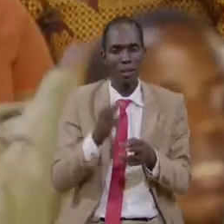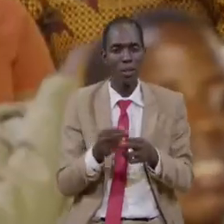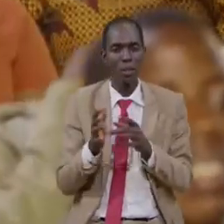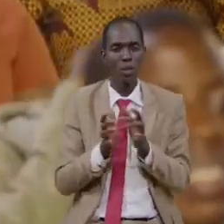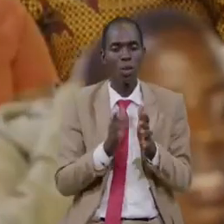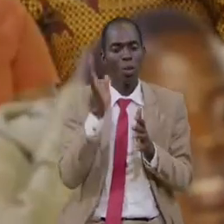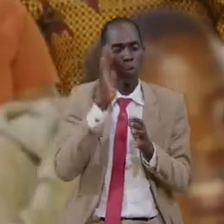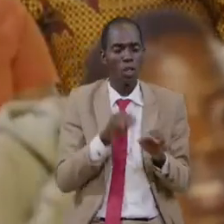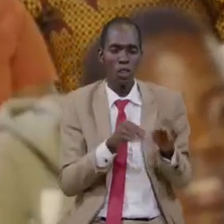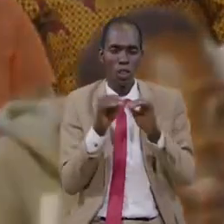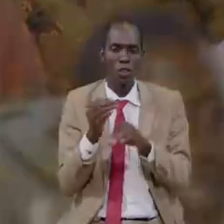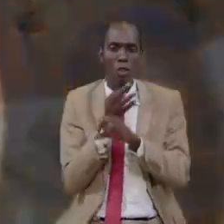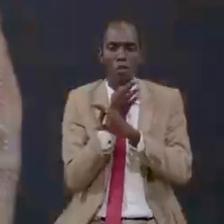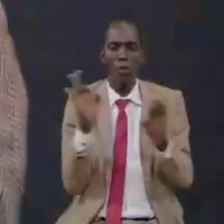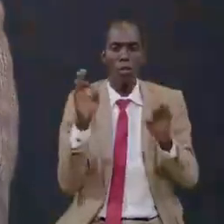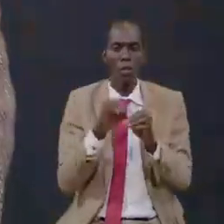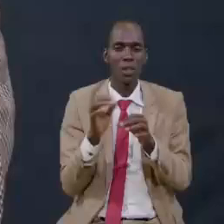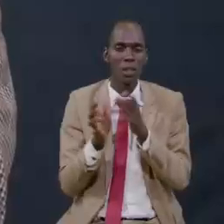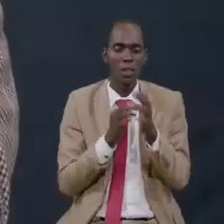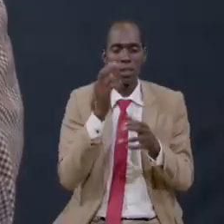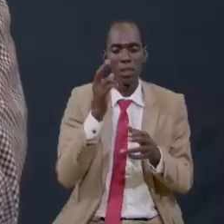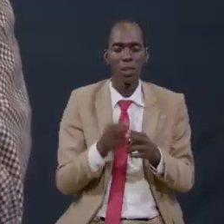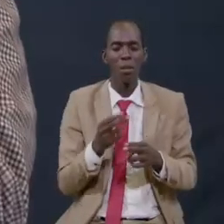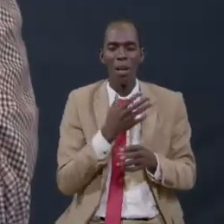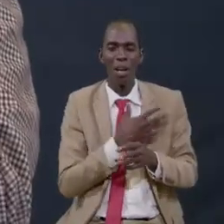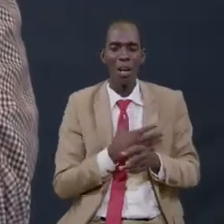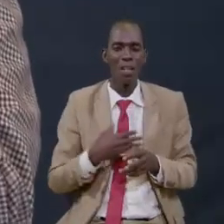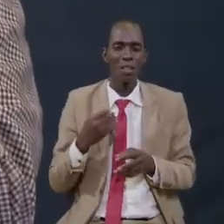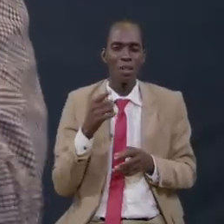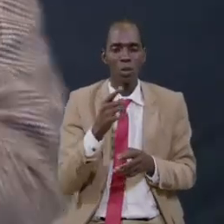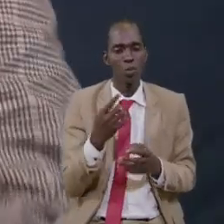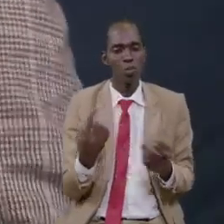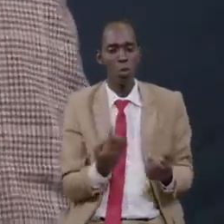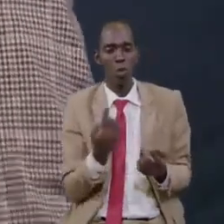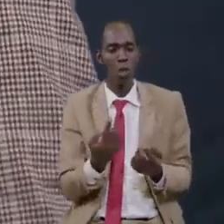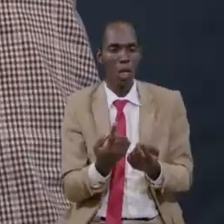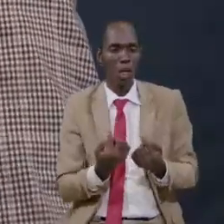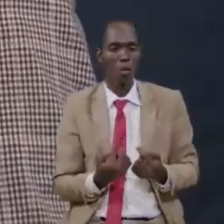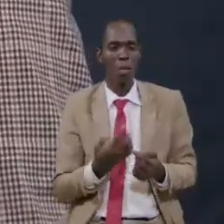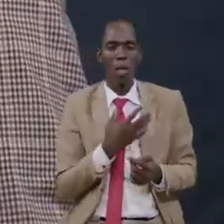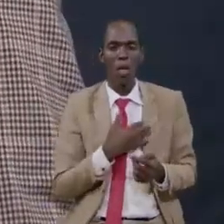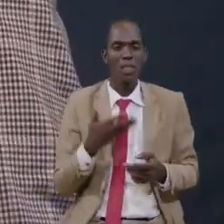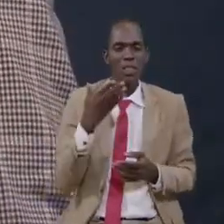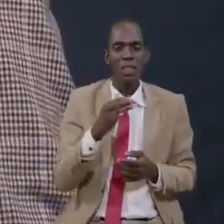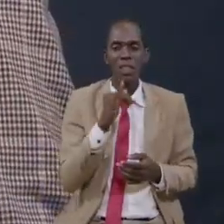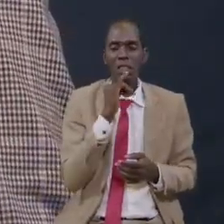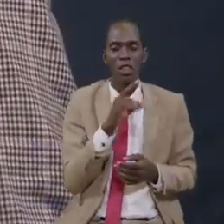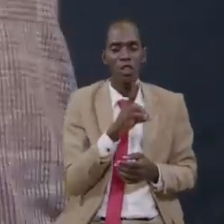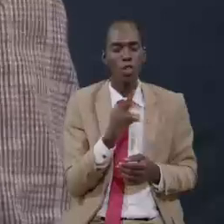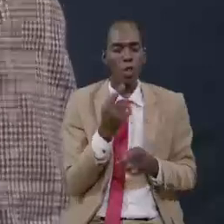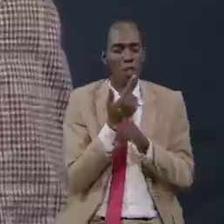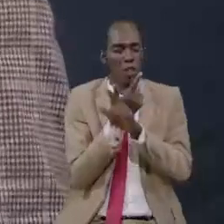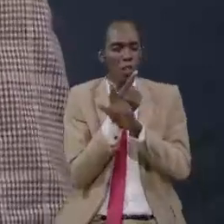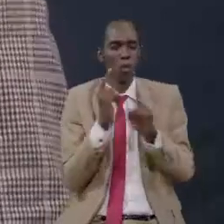come and then there's no liberation from slavery,